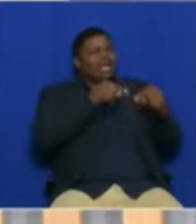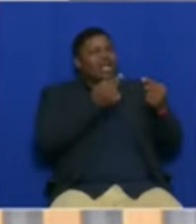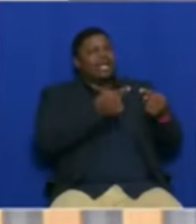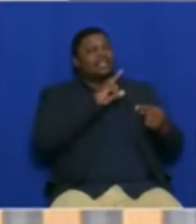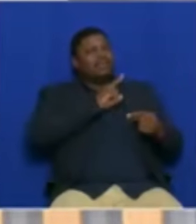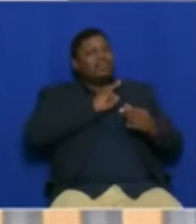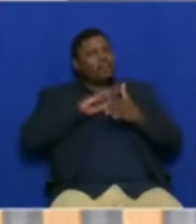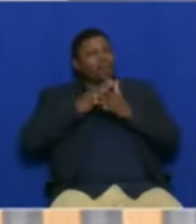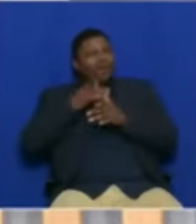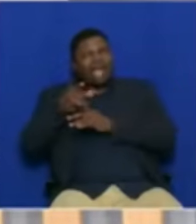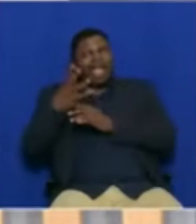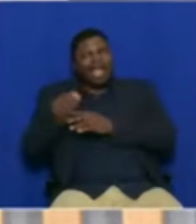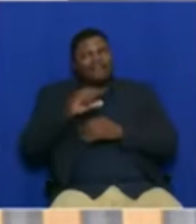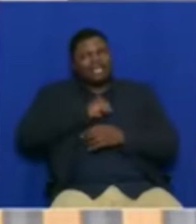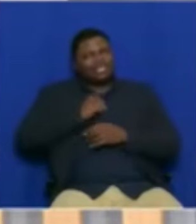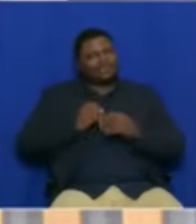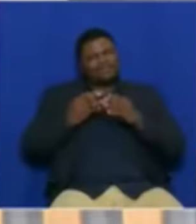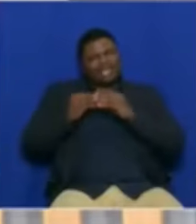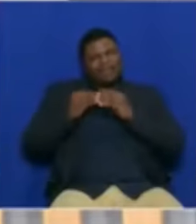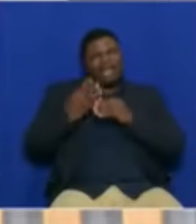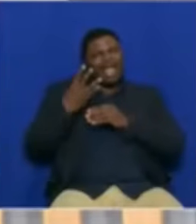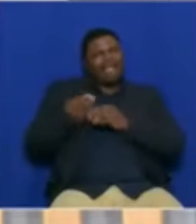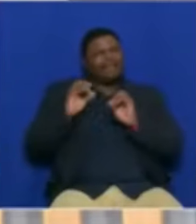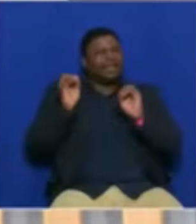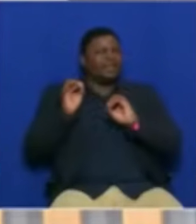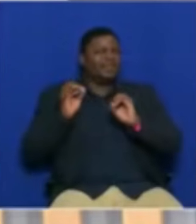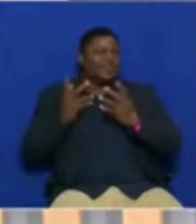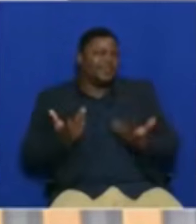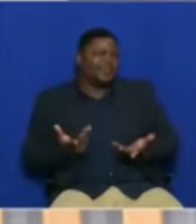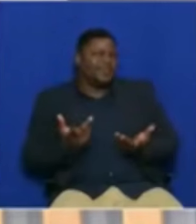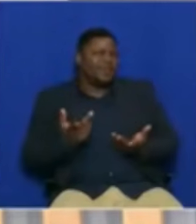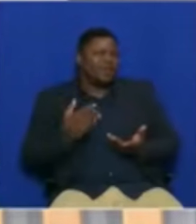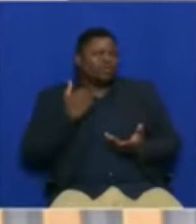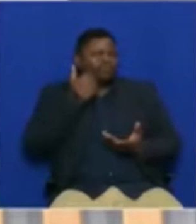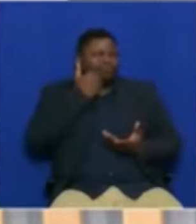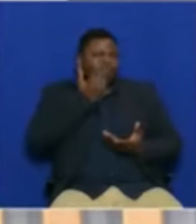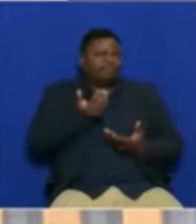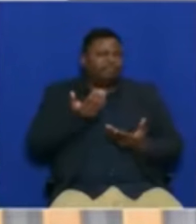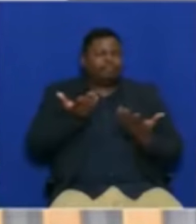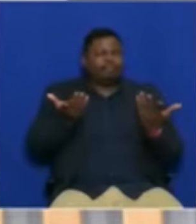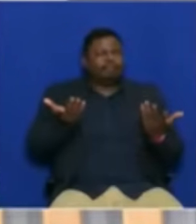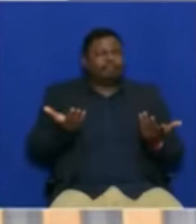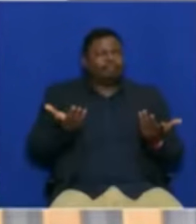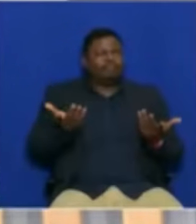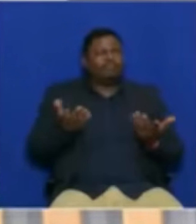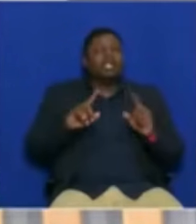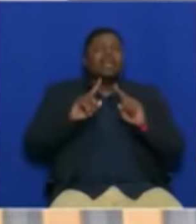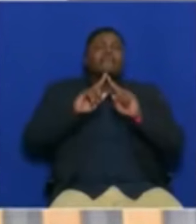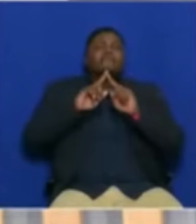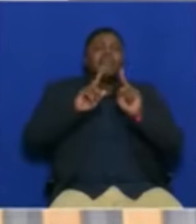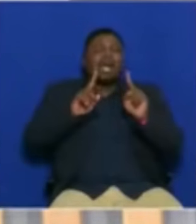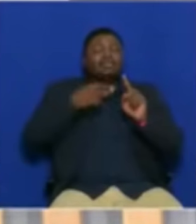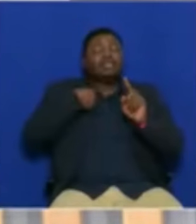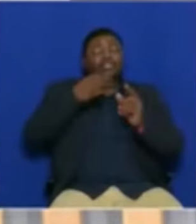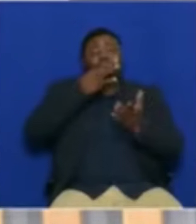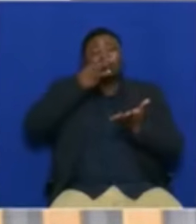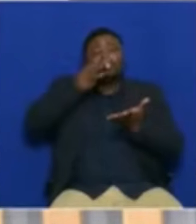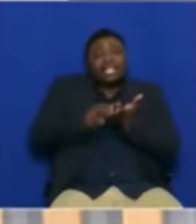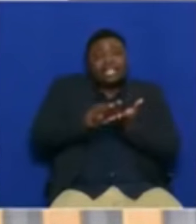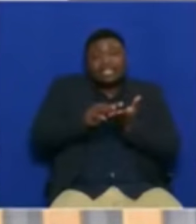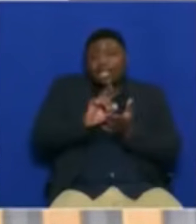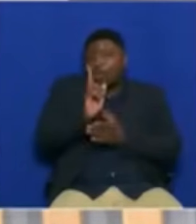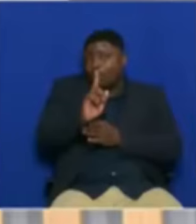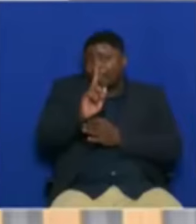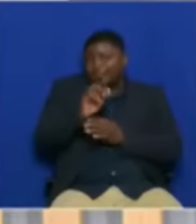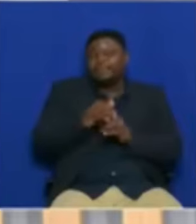say it's petty, at best it's pettiness, but it suggests something much more